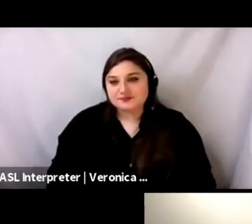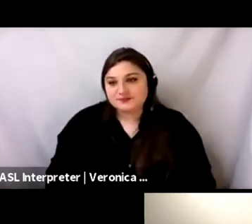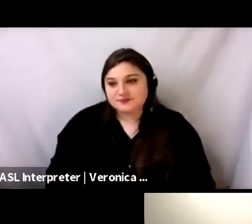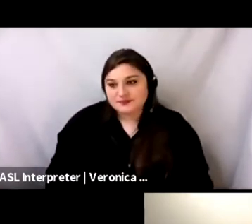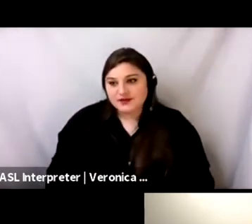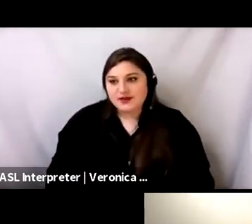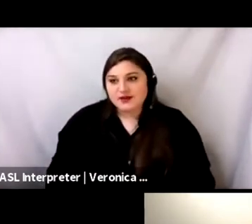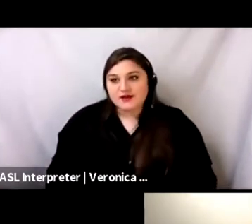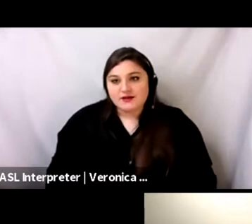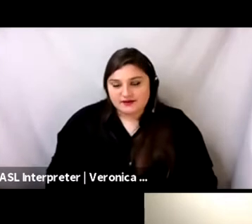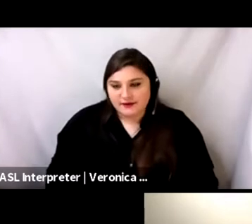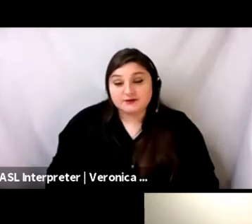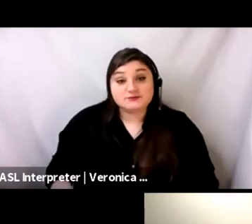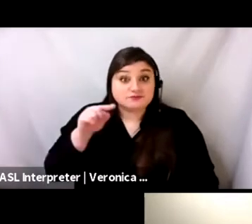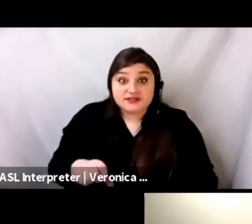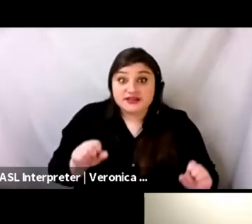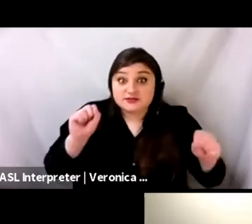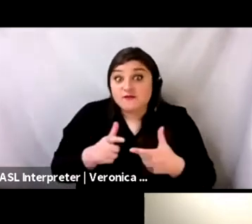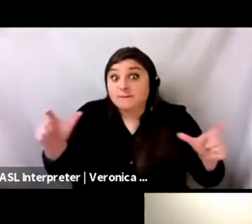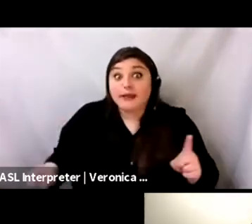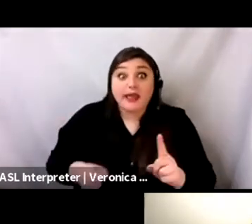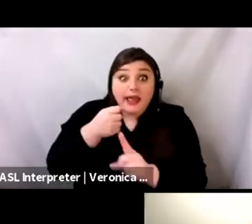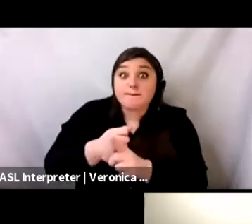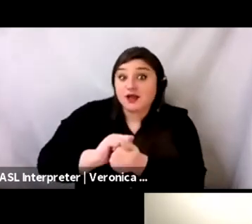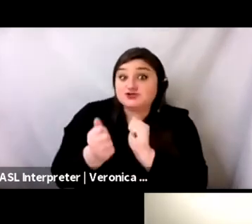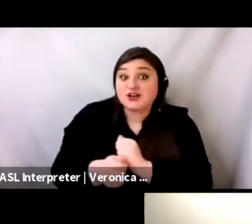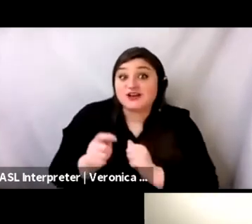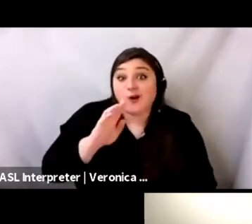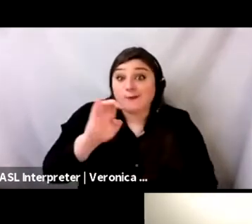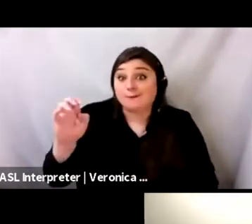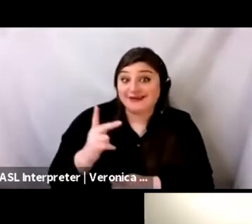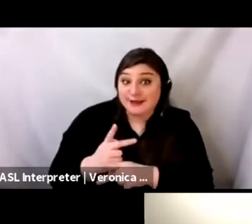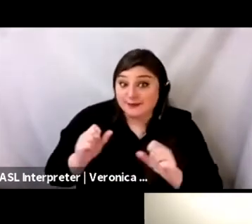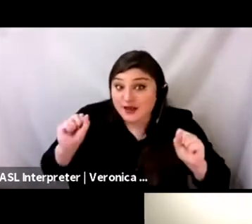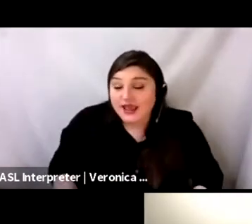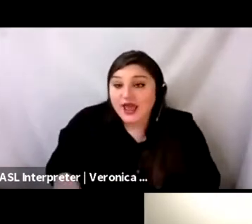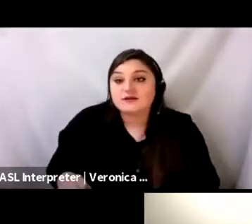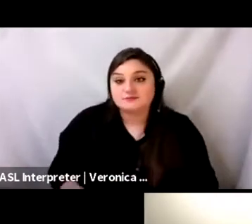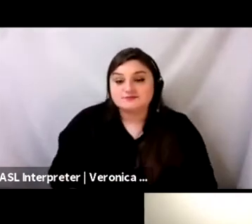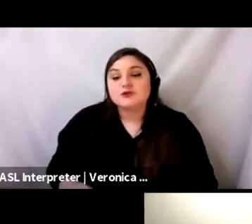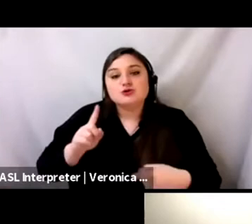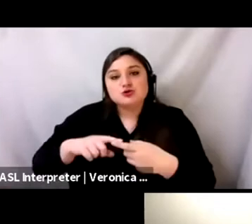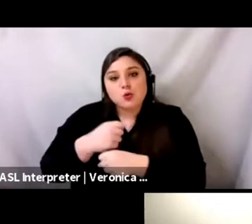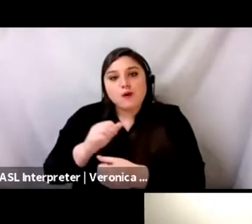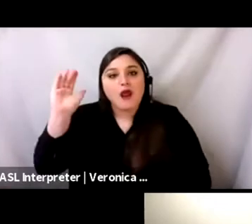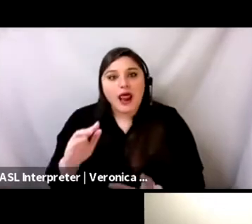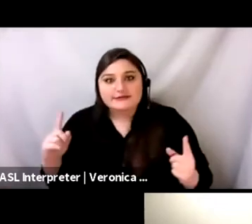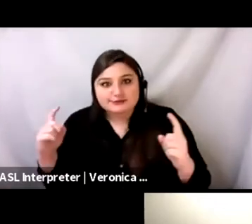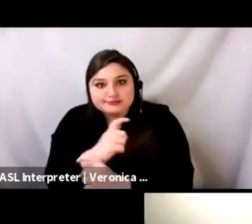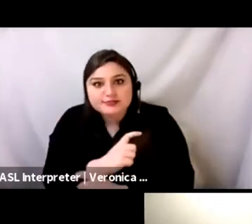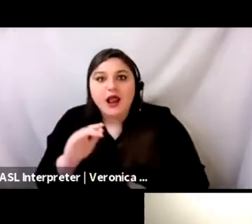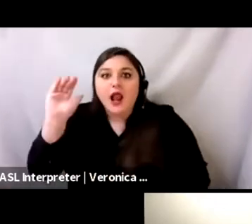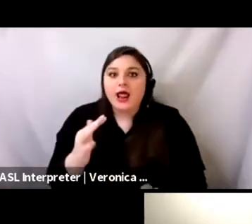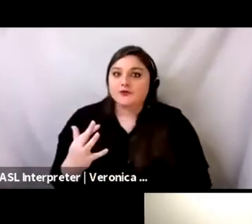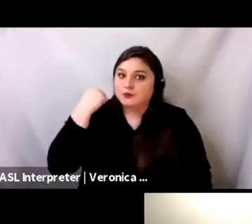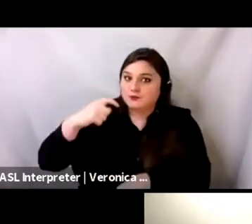case at the moment, could drastically change the practice of beekeeping in order to develop less intrusive and less time consuming practices.